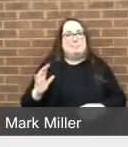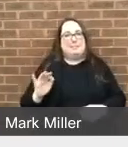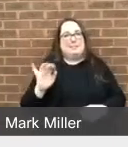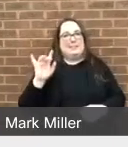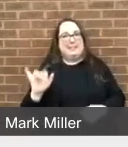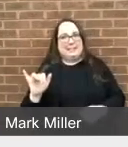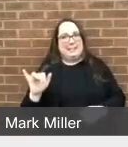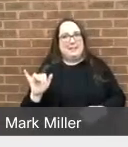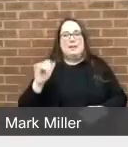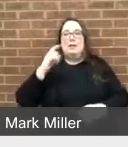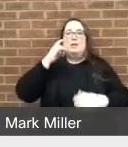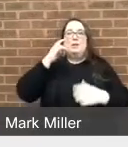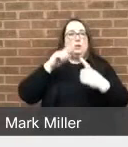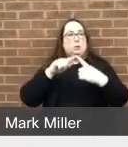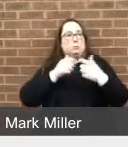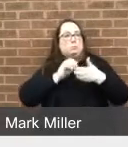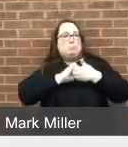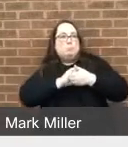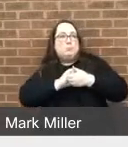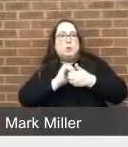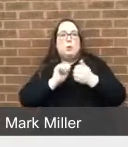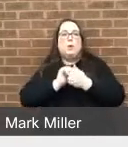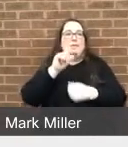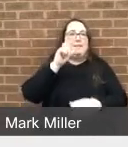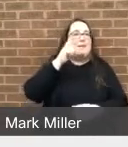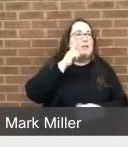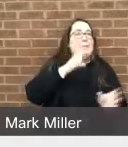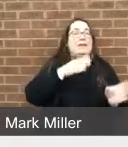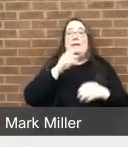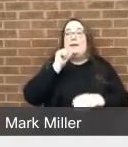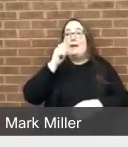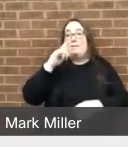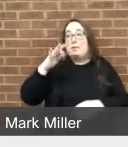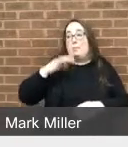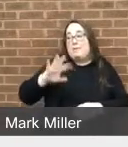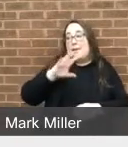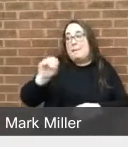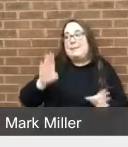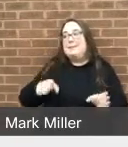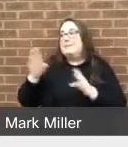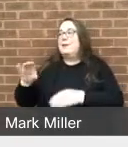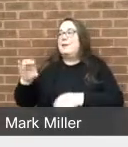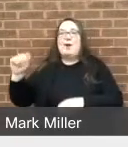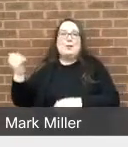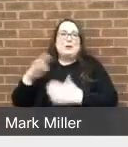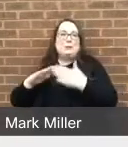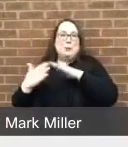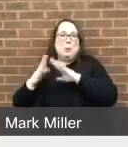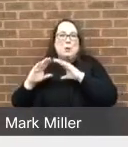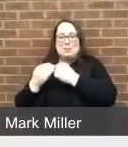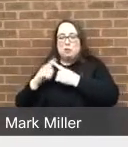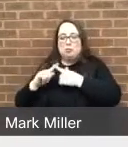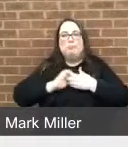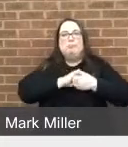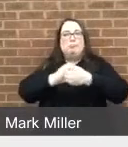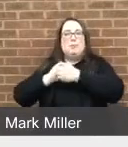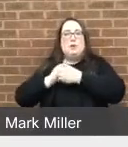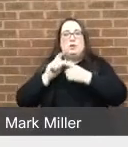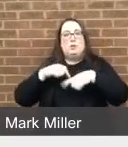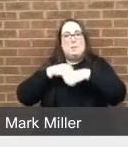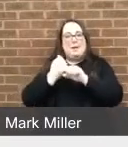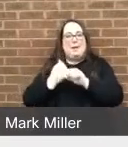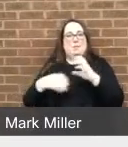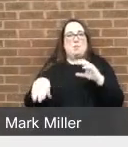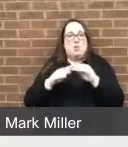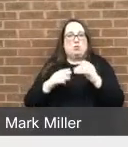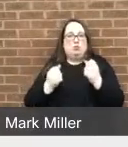to work with our government, nonprofit organizations, and other community organizations, and to help build an environment